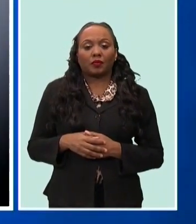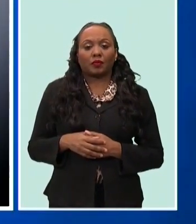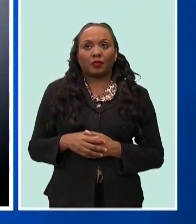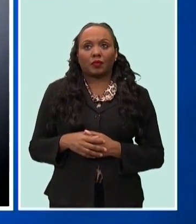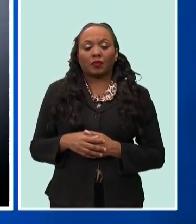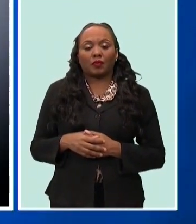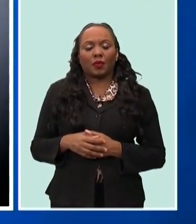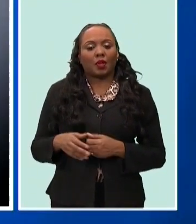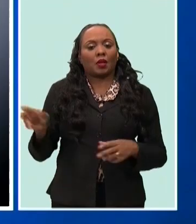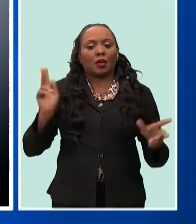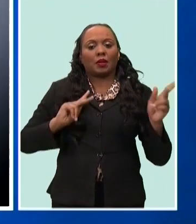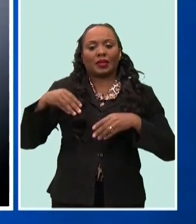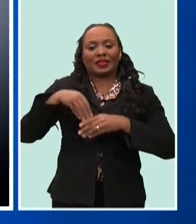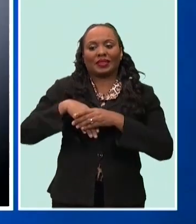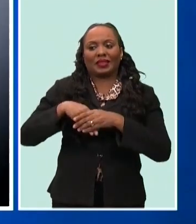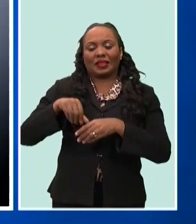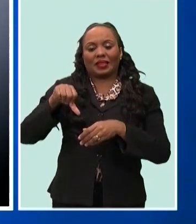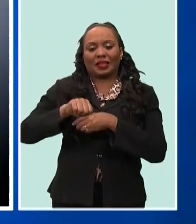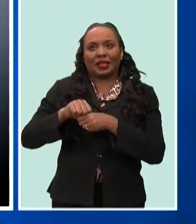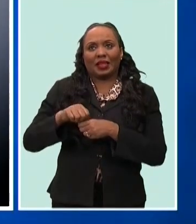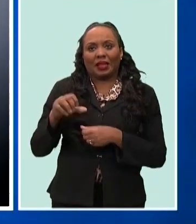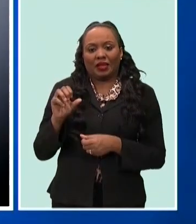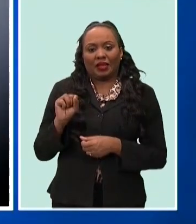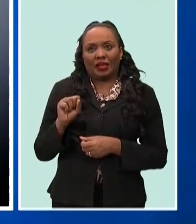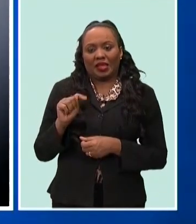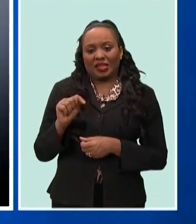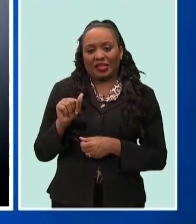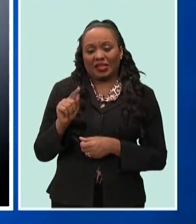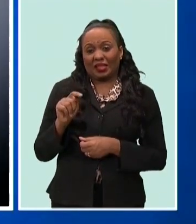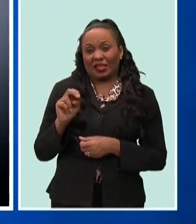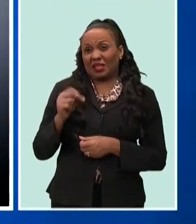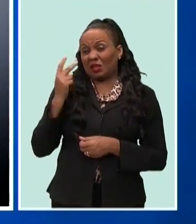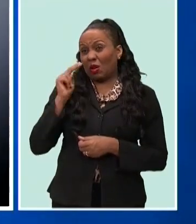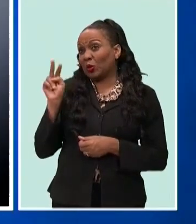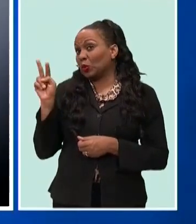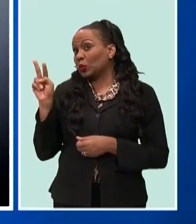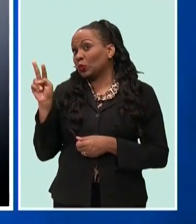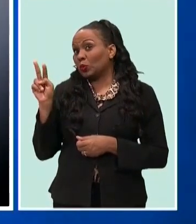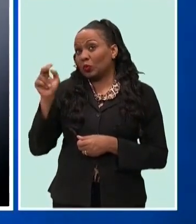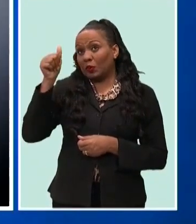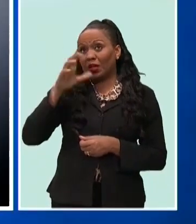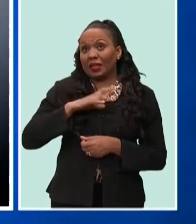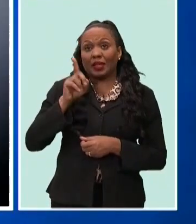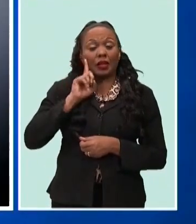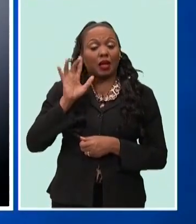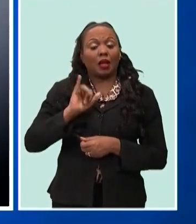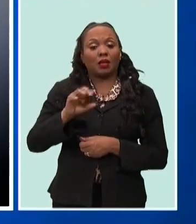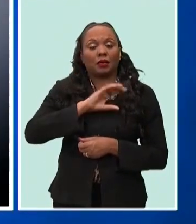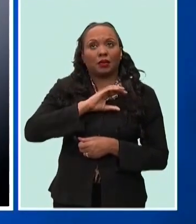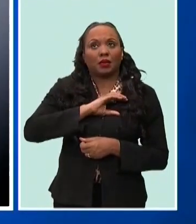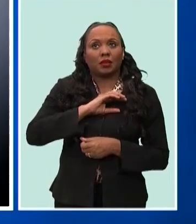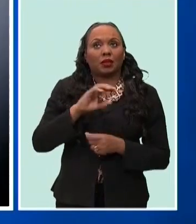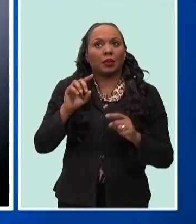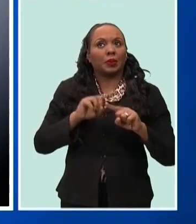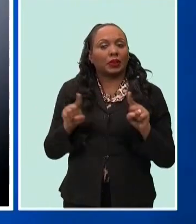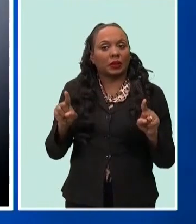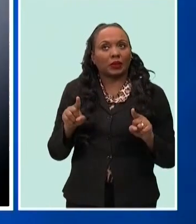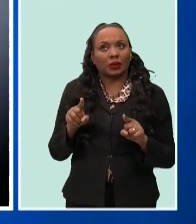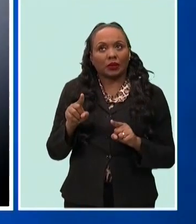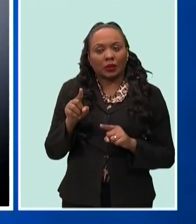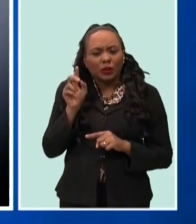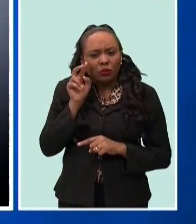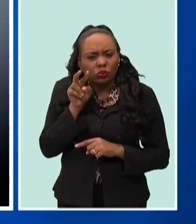gas station on the Philip Goulson Highway captured these two men. At a quick glance, they appear to be police officers, but a closer look reveals